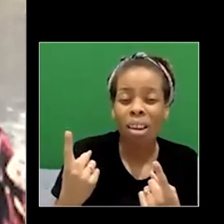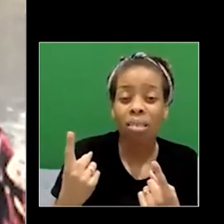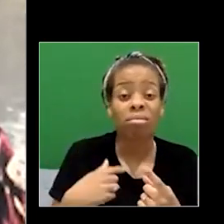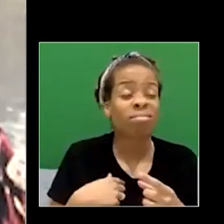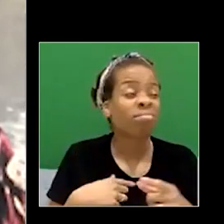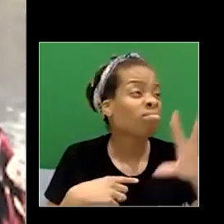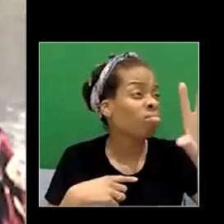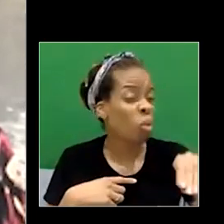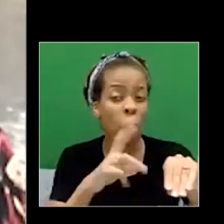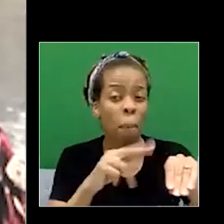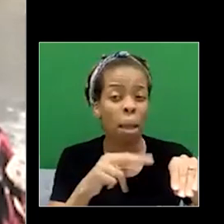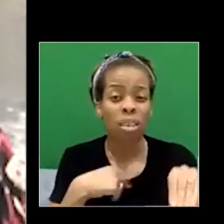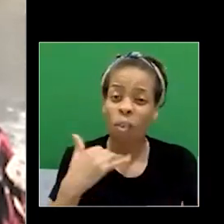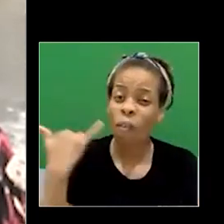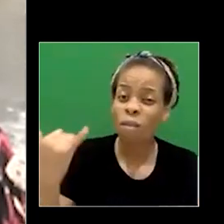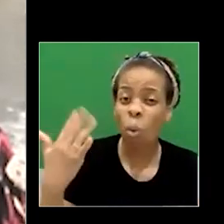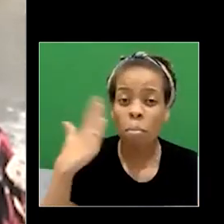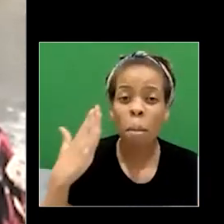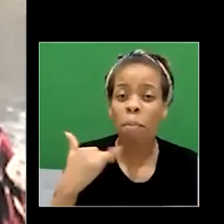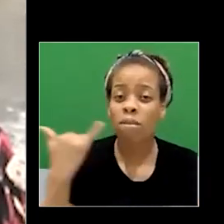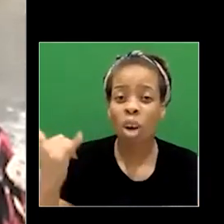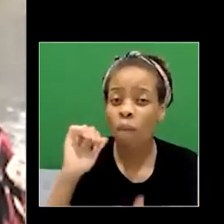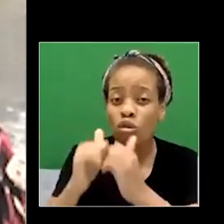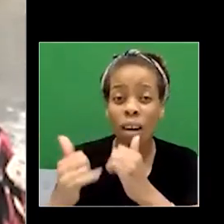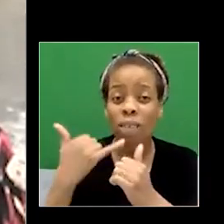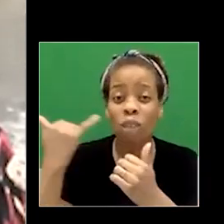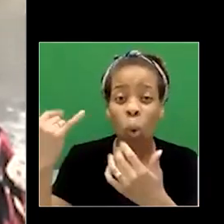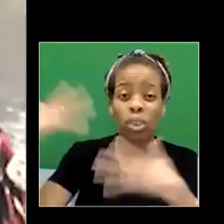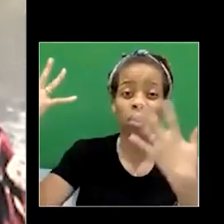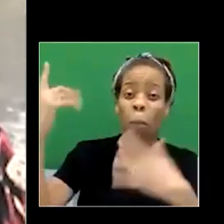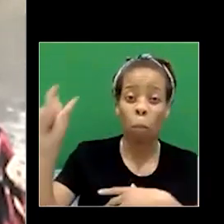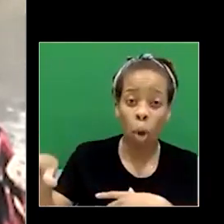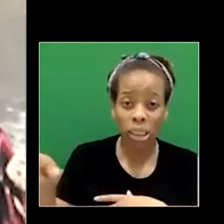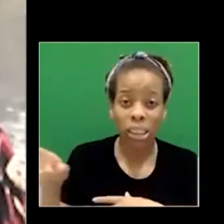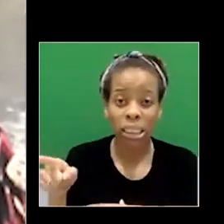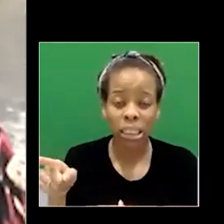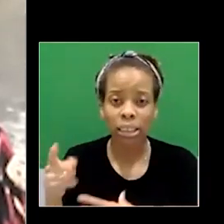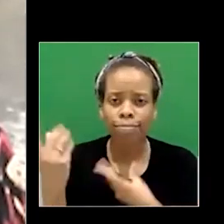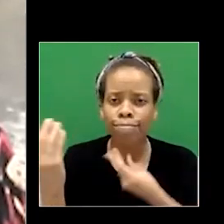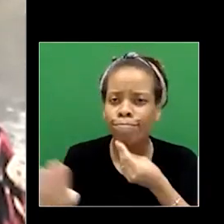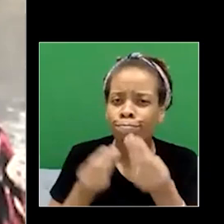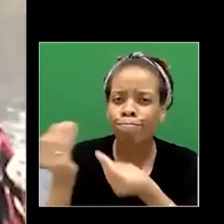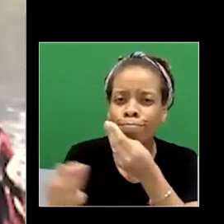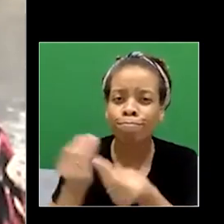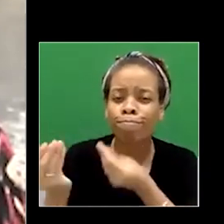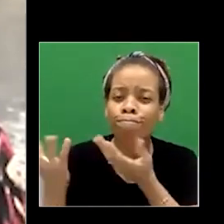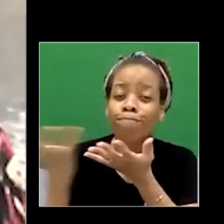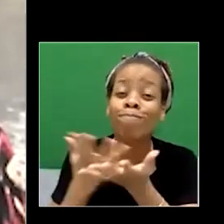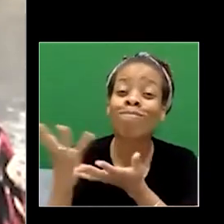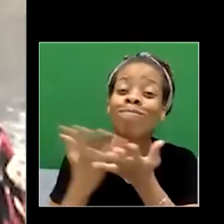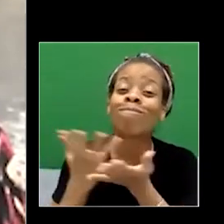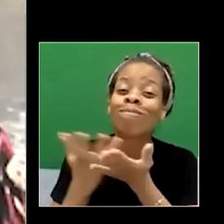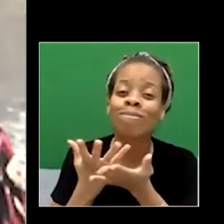friend, phone your mum, phone someone, just get out of your own headspace for 40